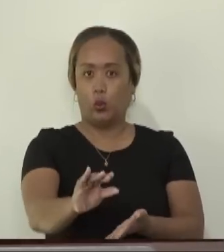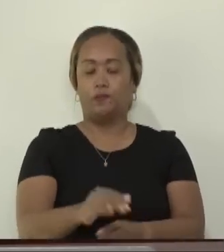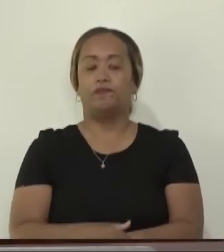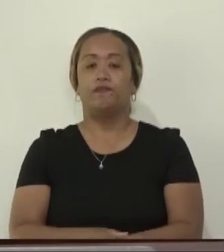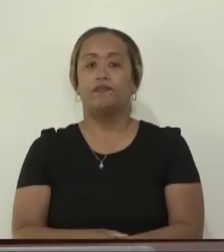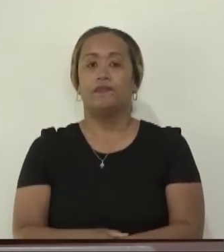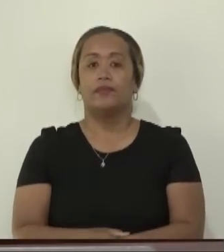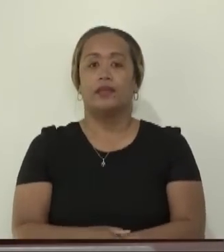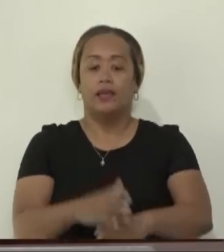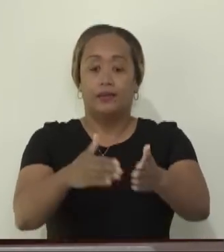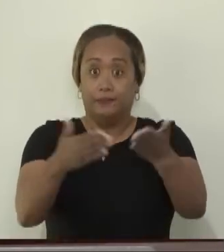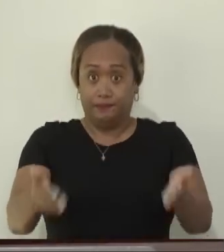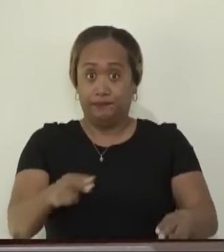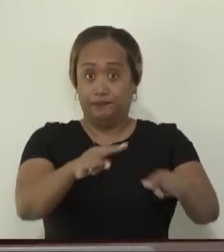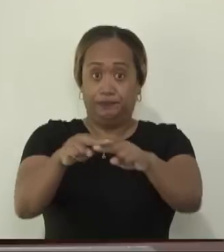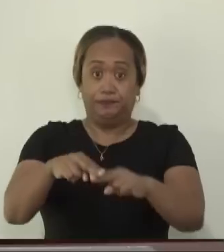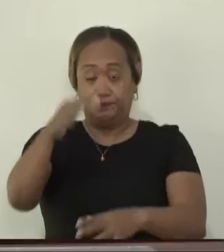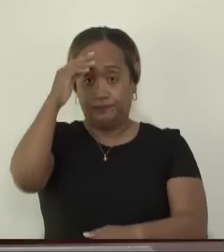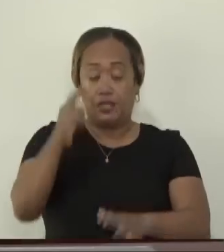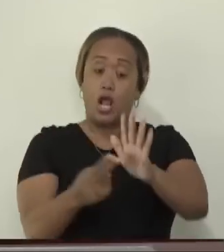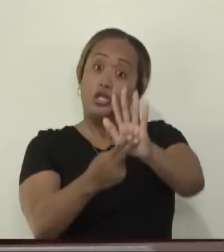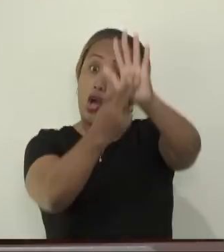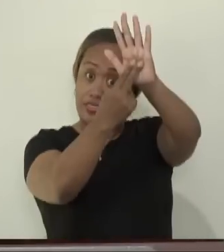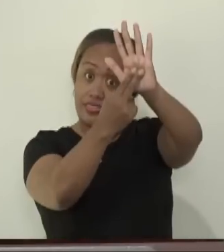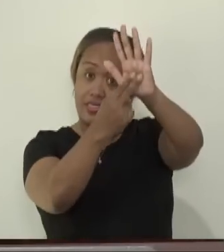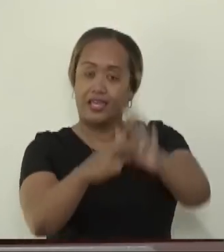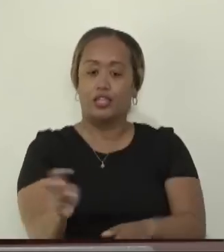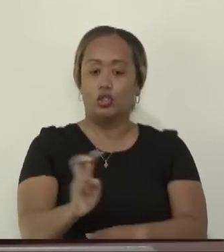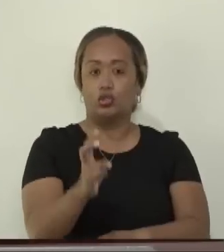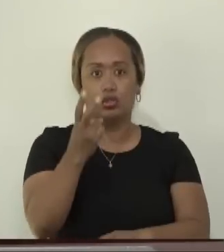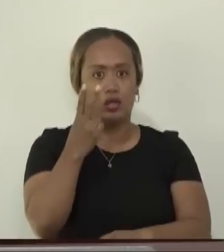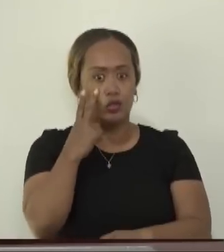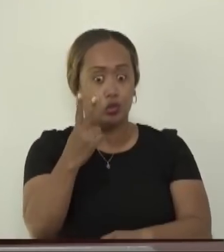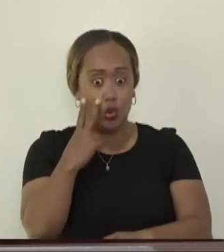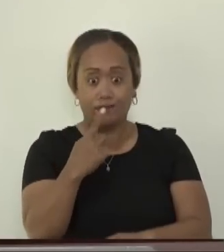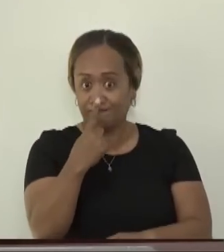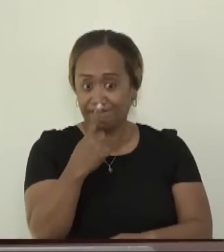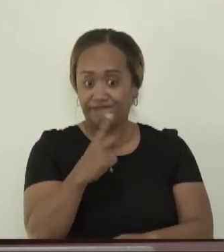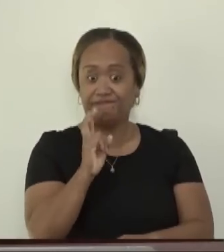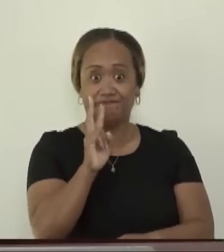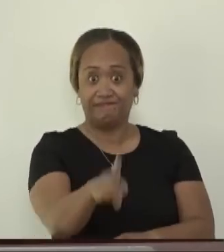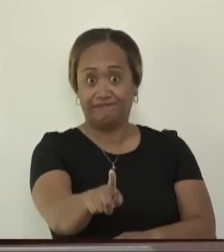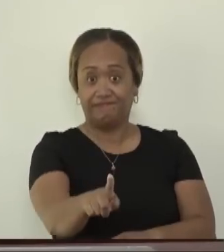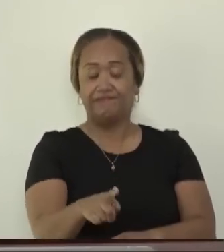On the home front, the Northern Division tour from the 3rd to the 12th of May.